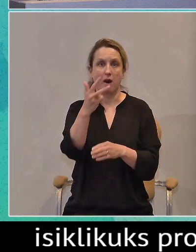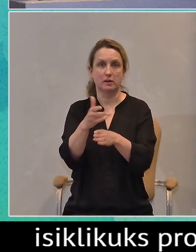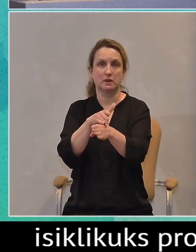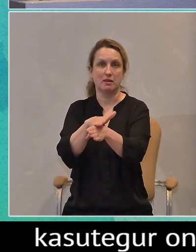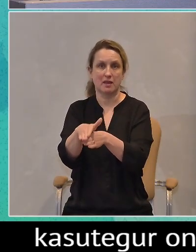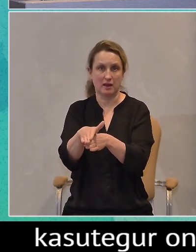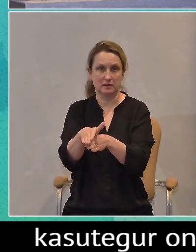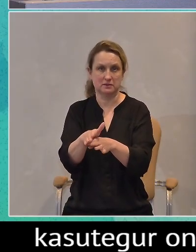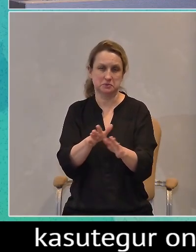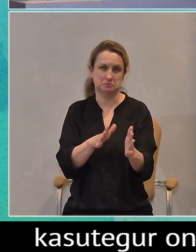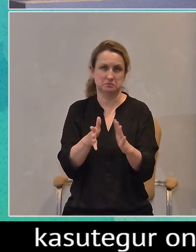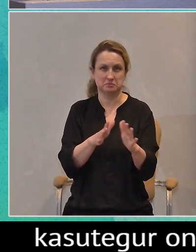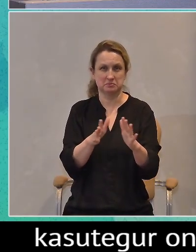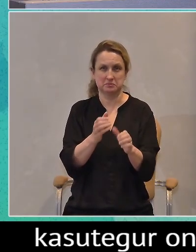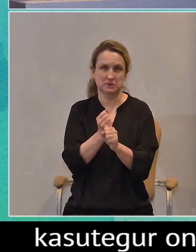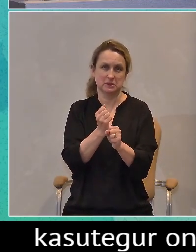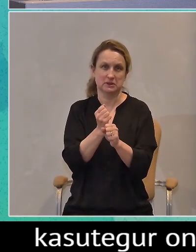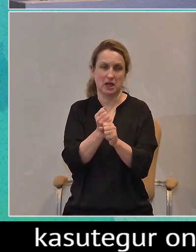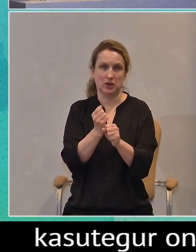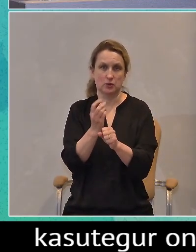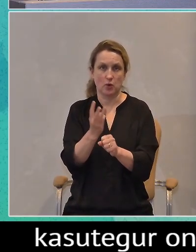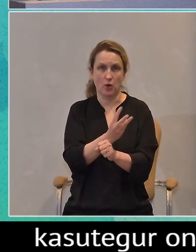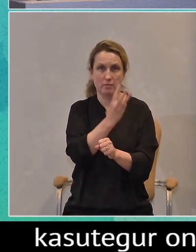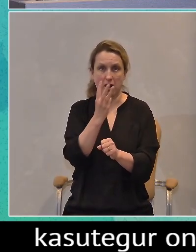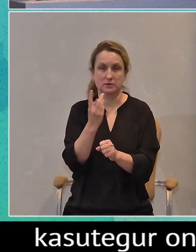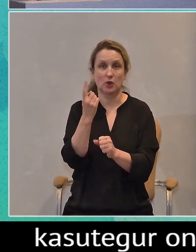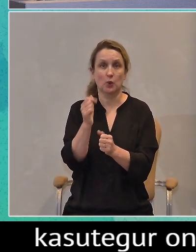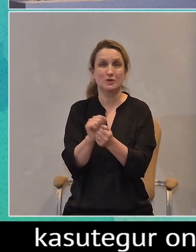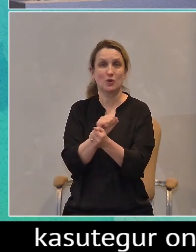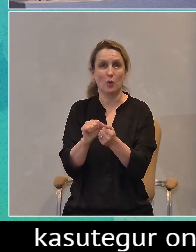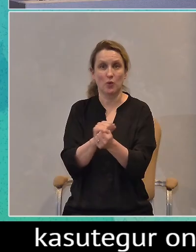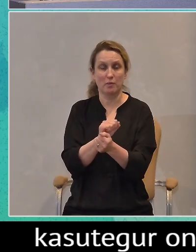The register will turn 3 this April.